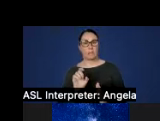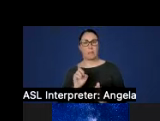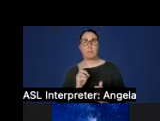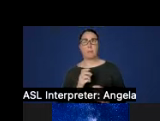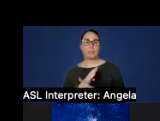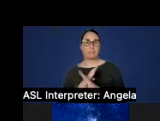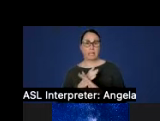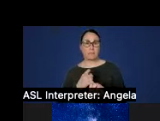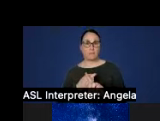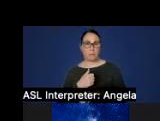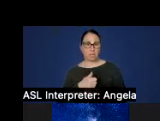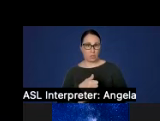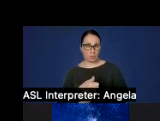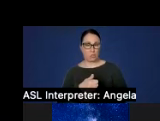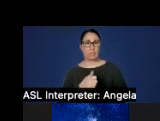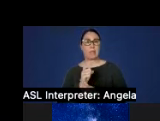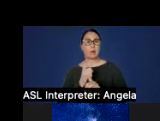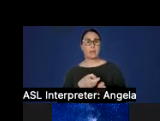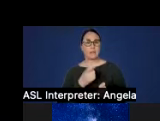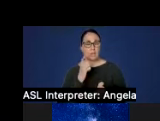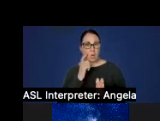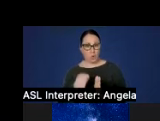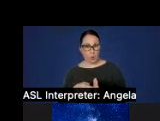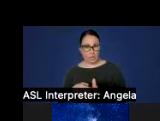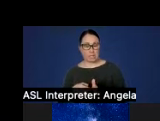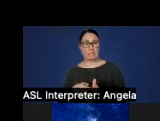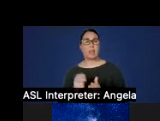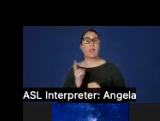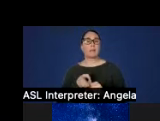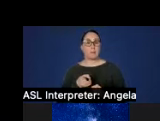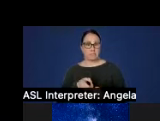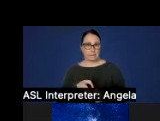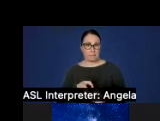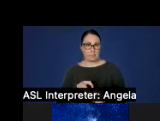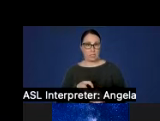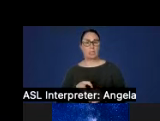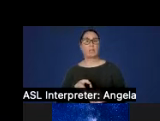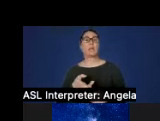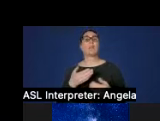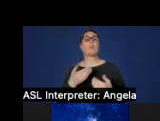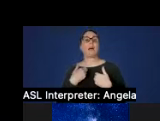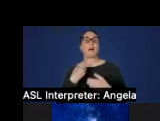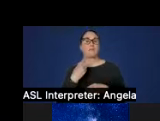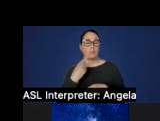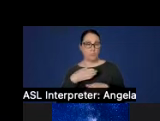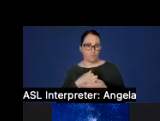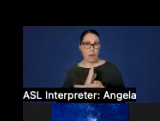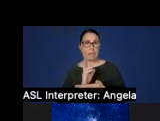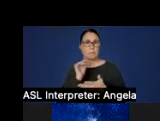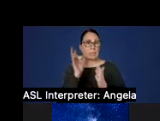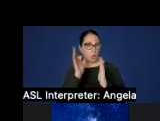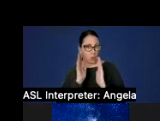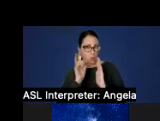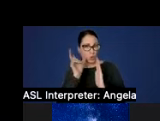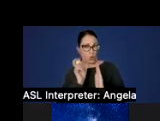accused, that they're given notice, that there is participation, they have a right to be heard, a right to confer